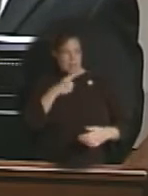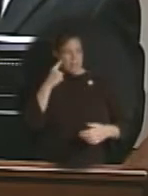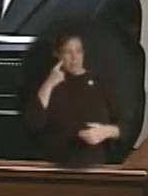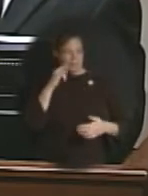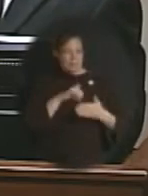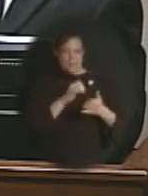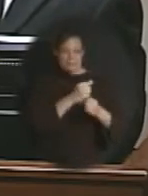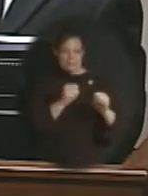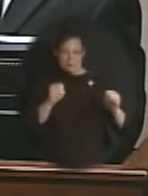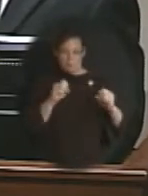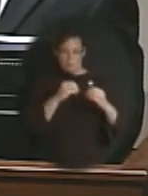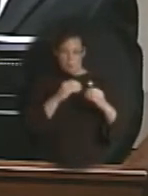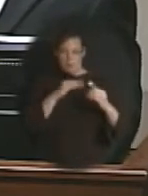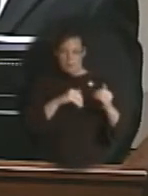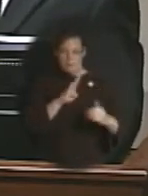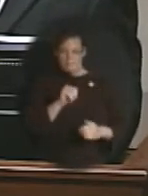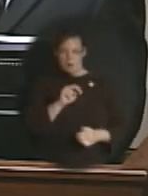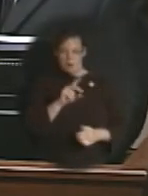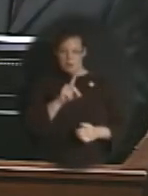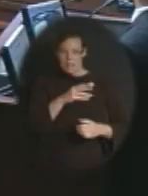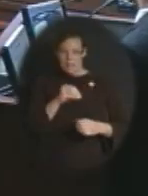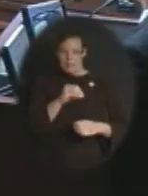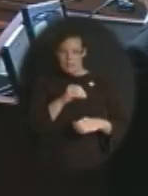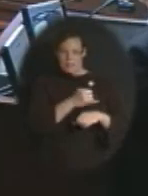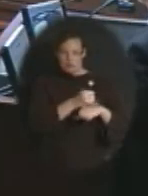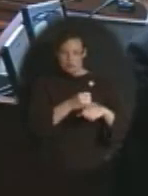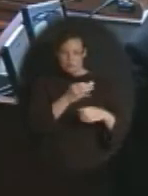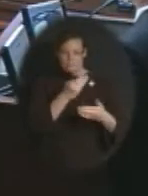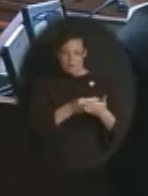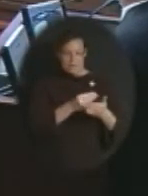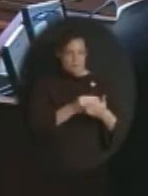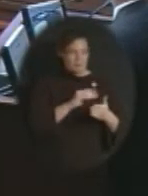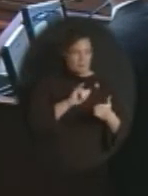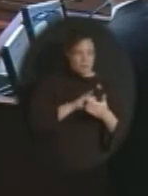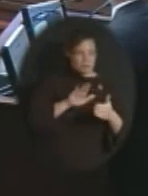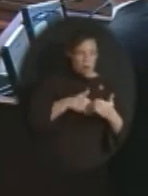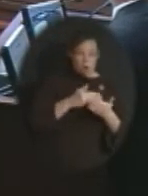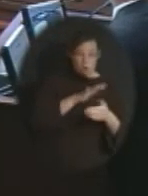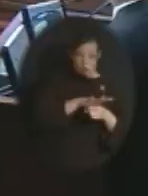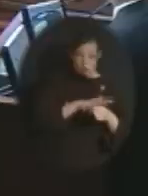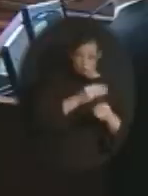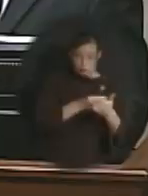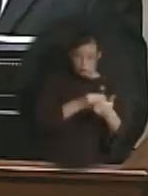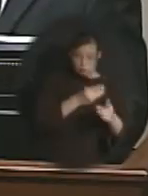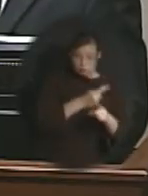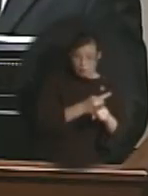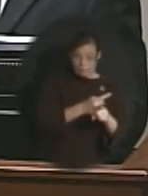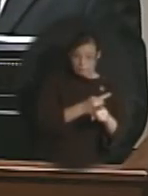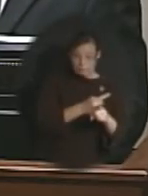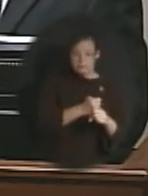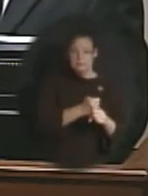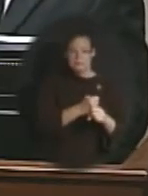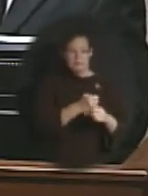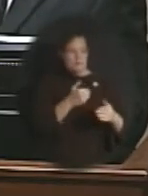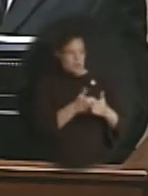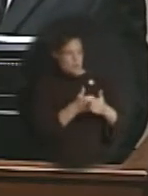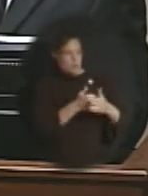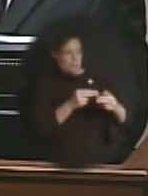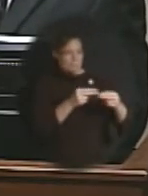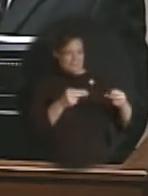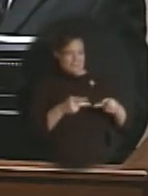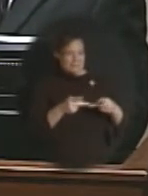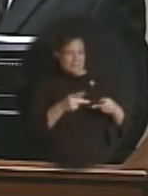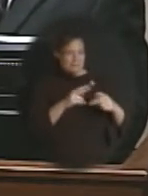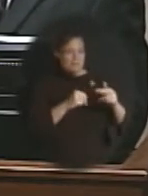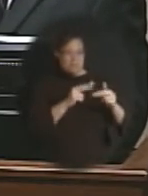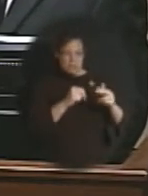that's safer than bond and interest fundings. Mr. Hutchinson, that's all local dollars, is it not? The new facility weighting